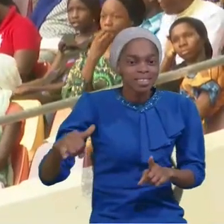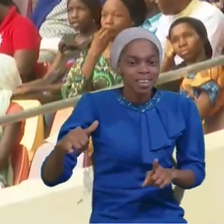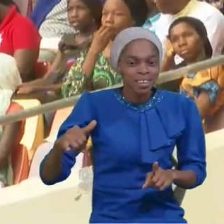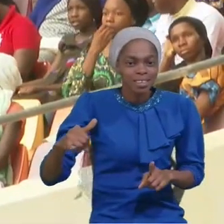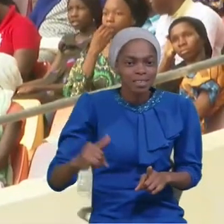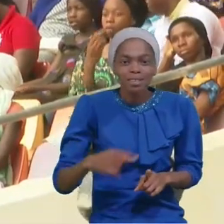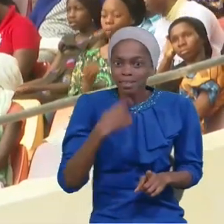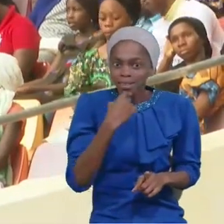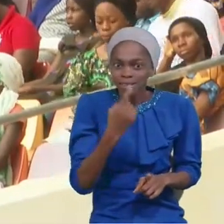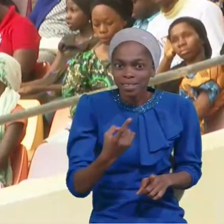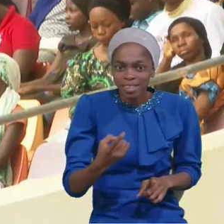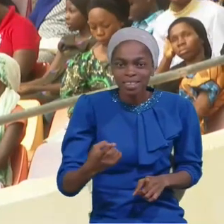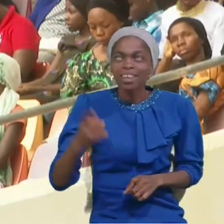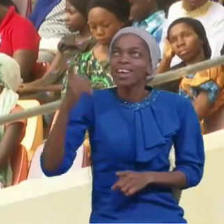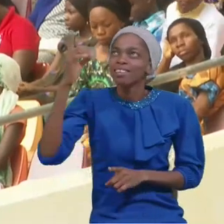am forgiven.